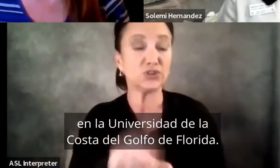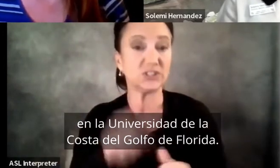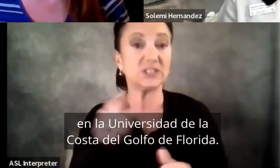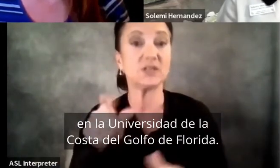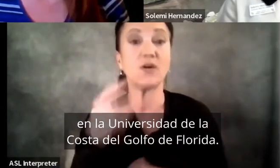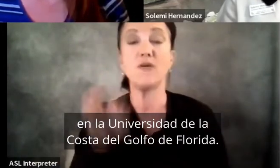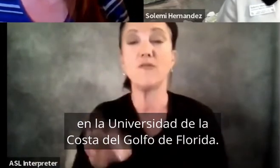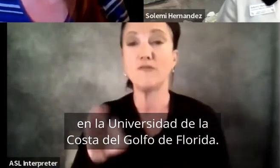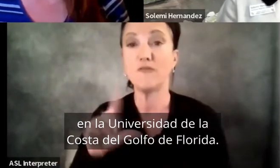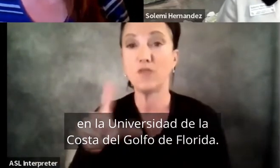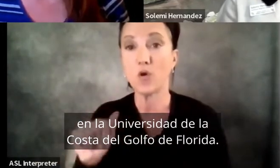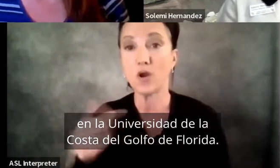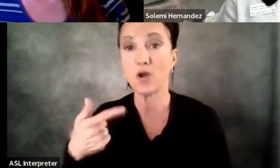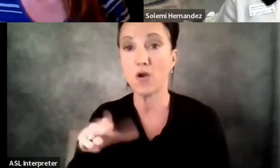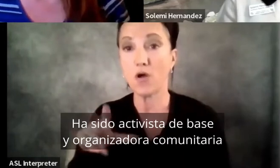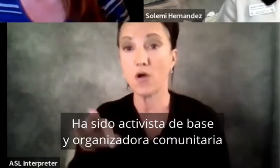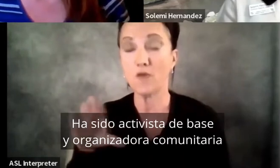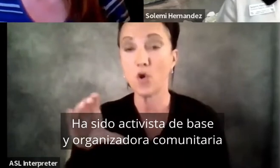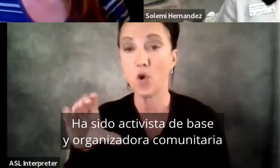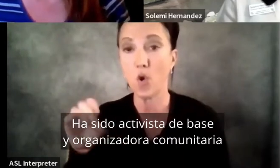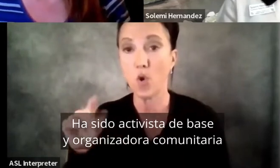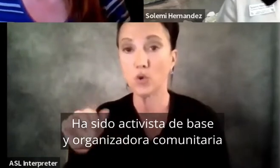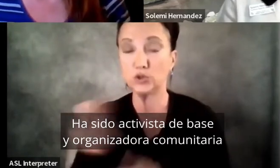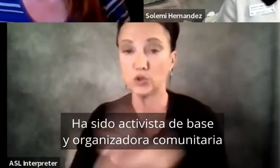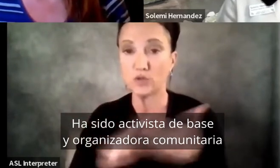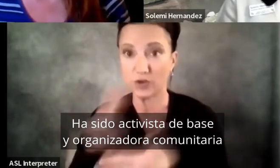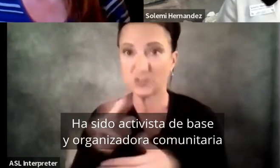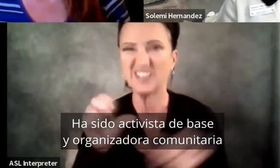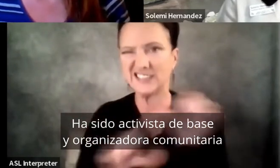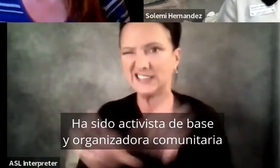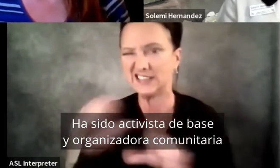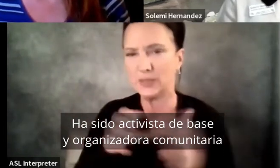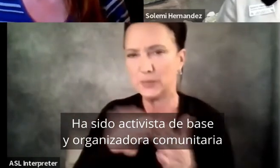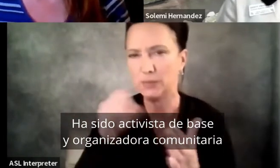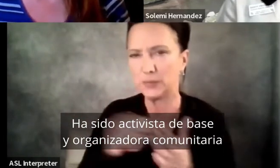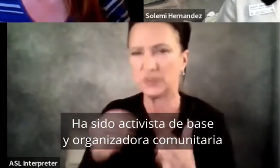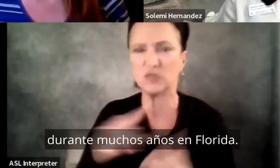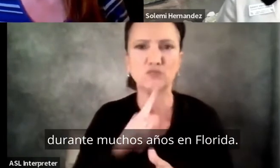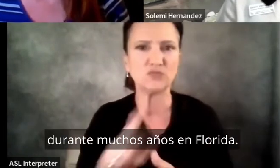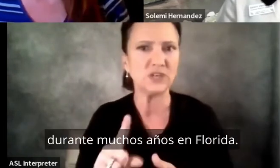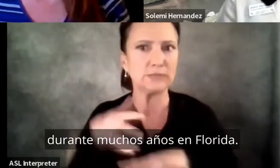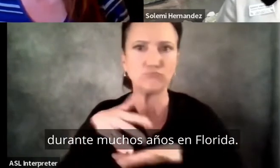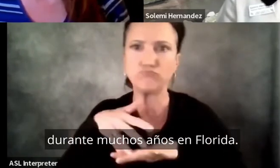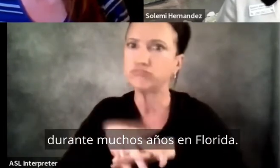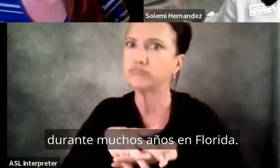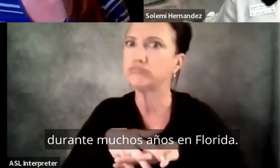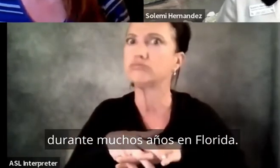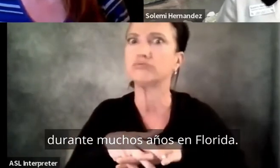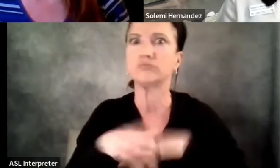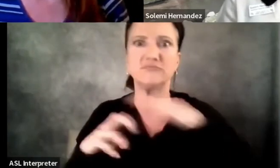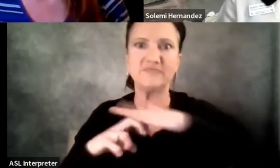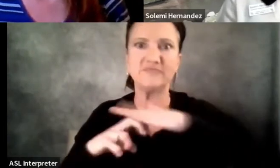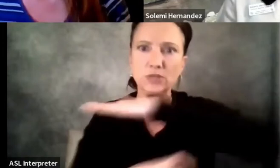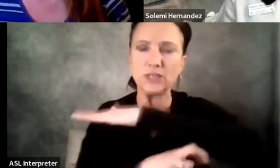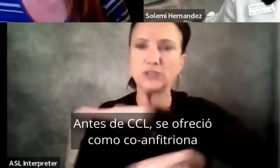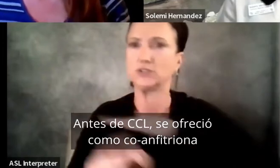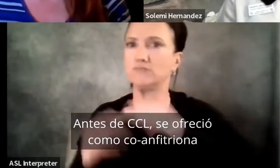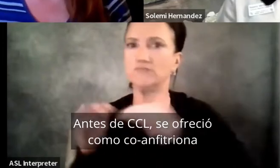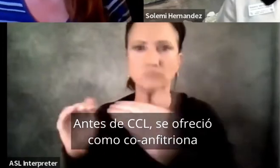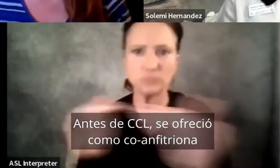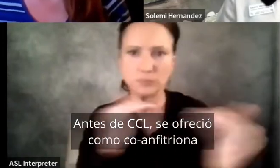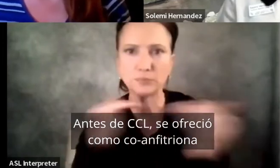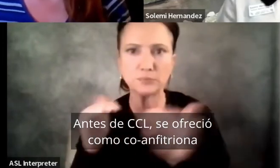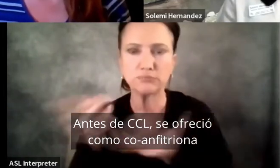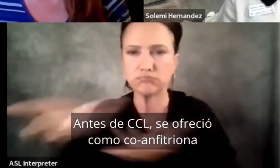Florida Gulf Coast University. She has been a grassroots activist and community organizer for many years in Florida. Prior